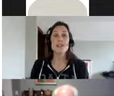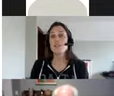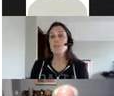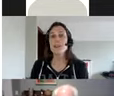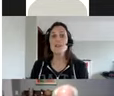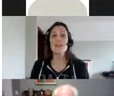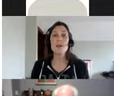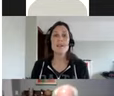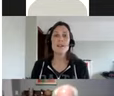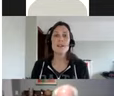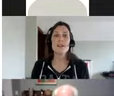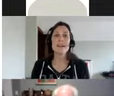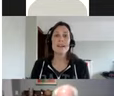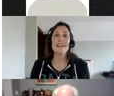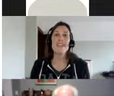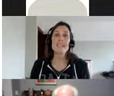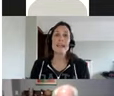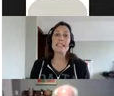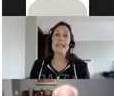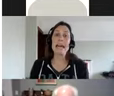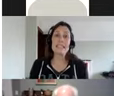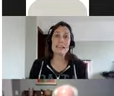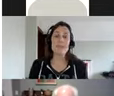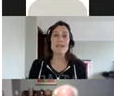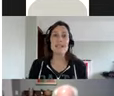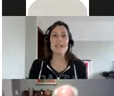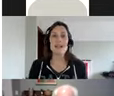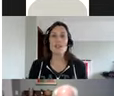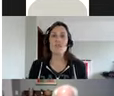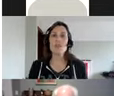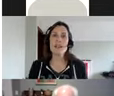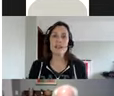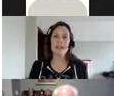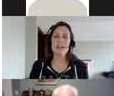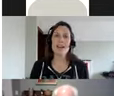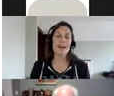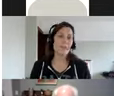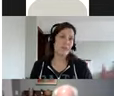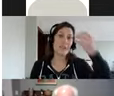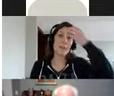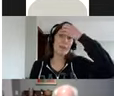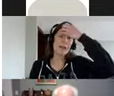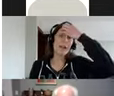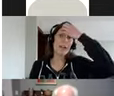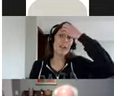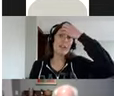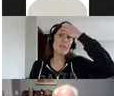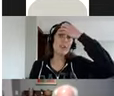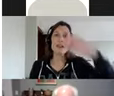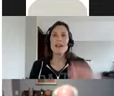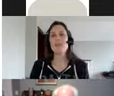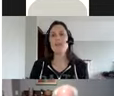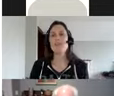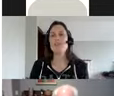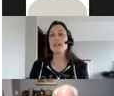nice cluster of points near the equator. Here's that exact same data set that I just rotated up a little bit higher on the